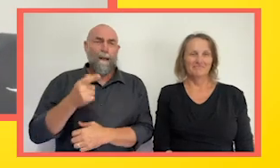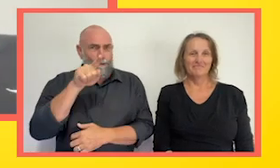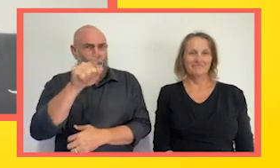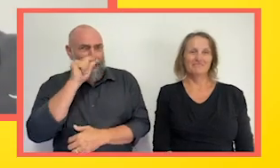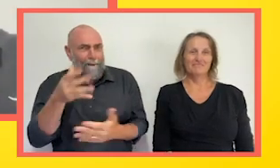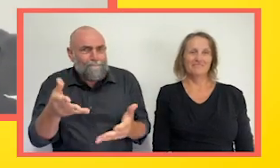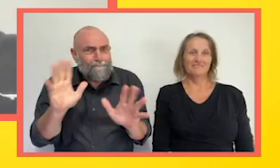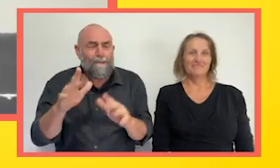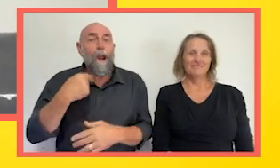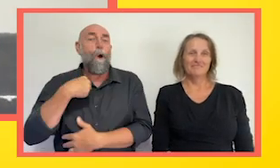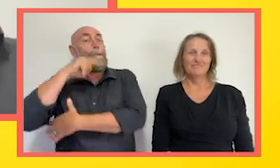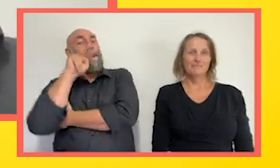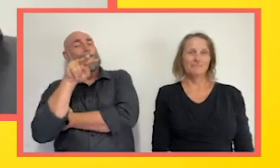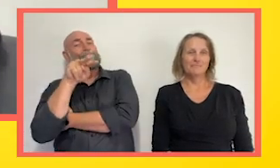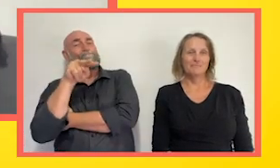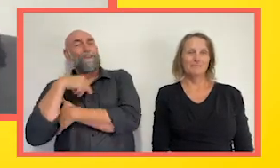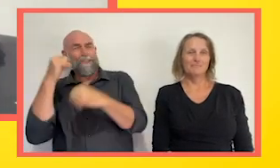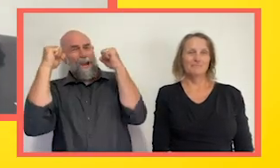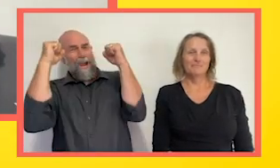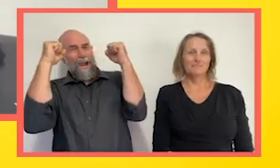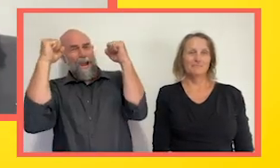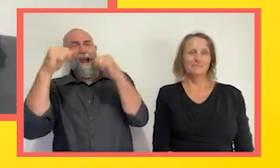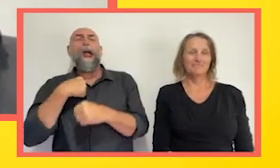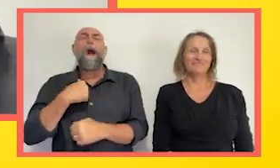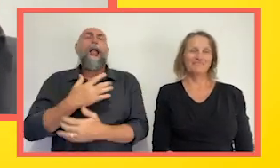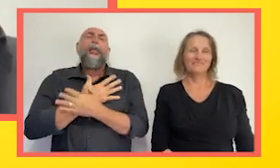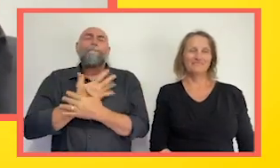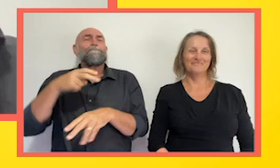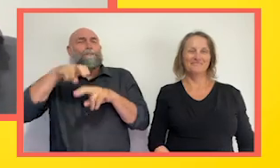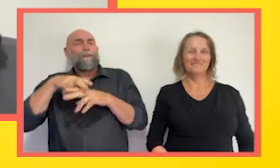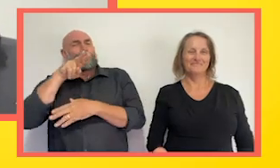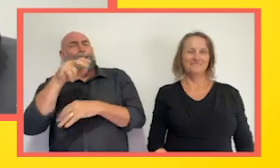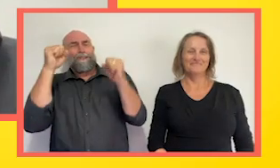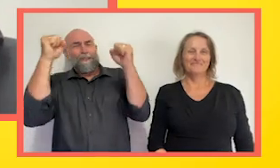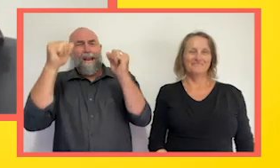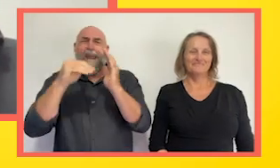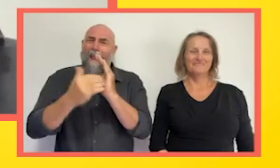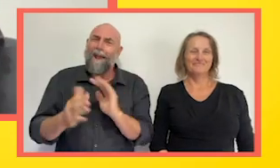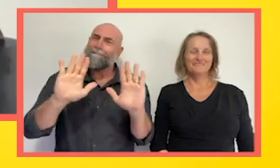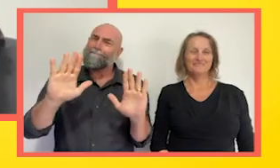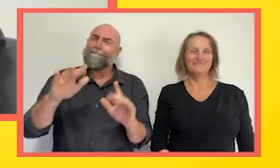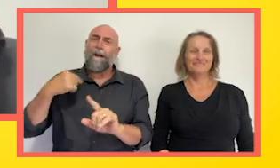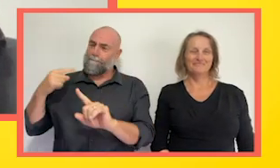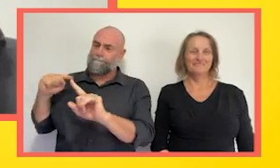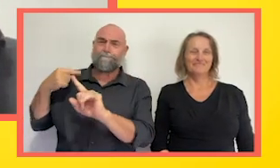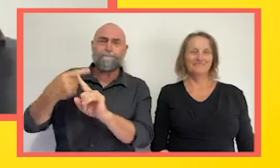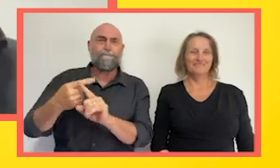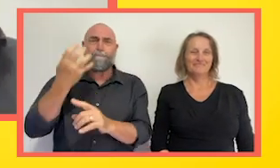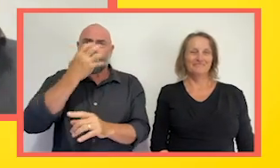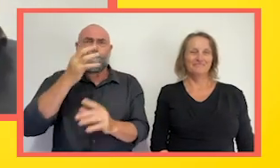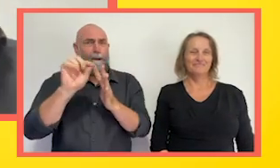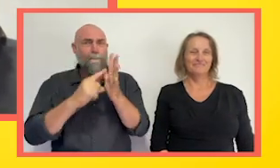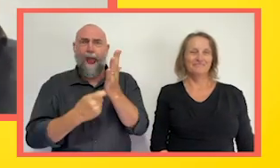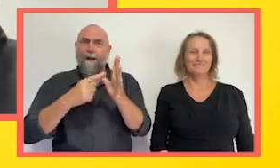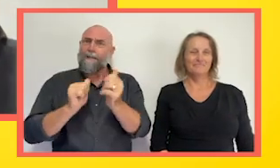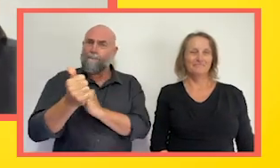it, and I'll watch from the side and cheer. Talking about cheering from the sidelines, it's been a big couple of months in parasport where both you